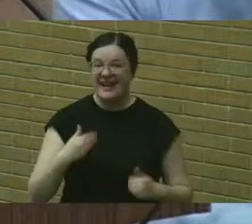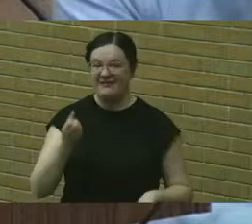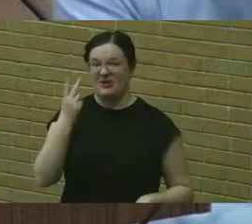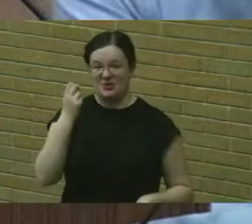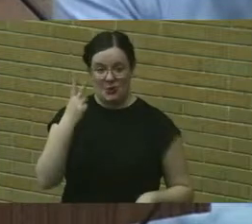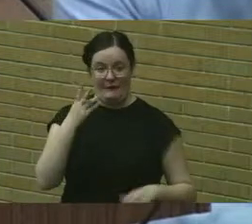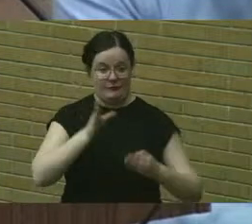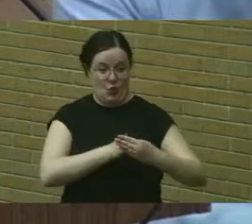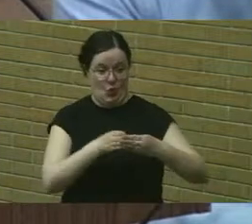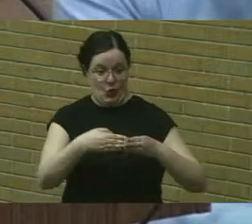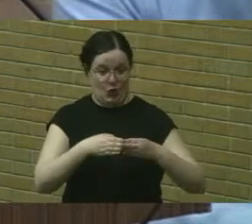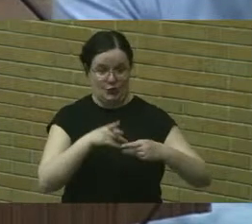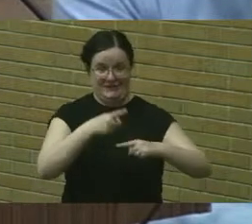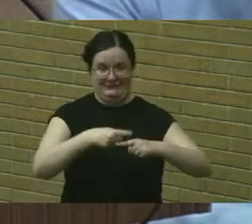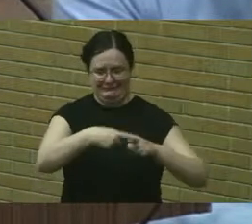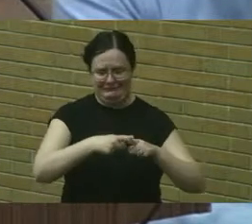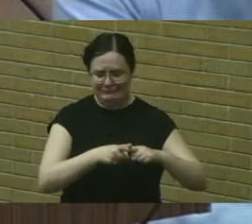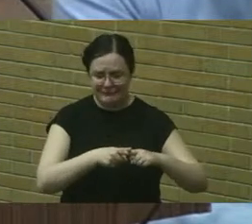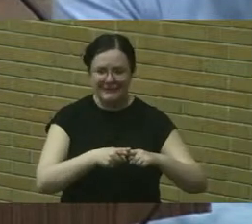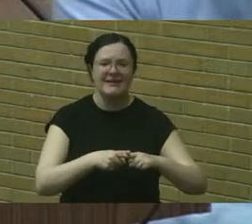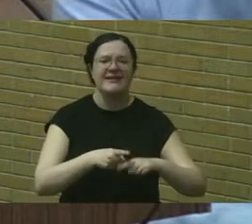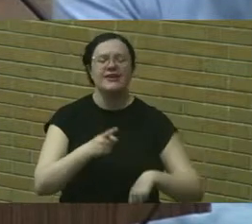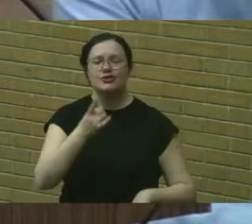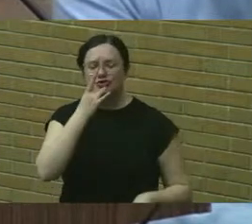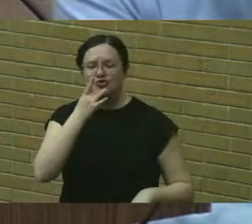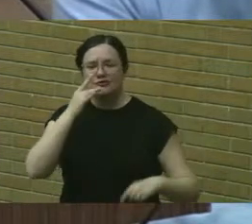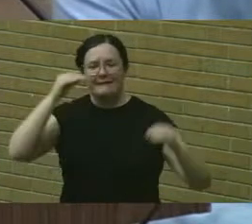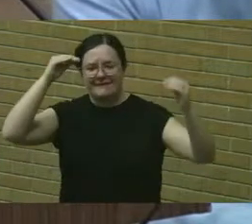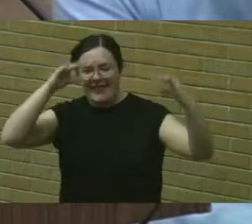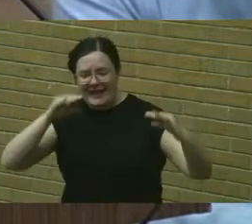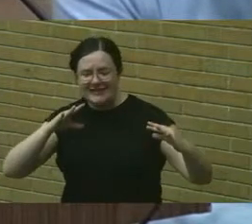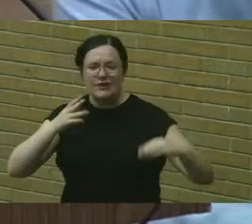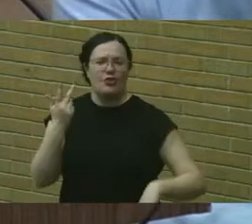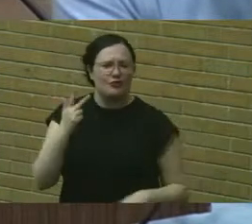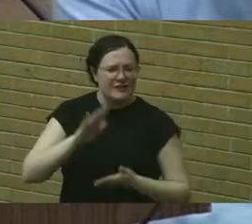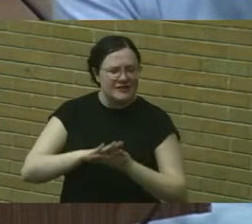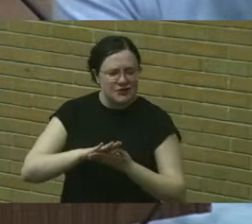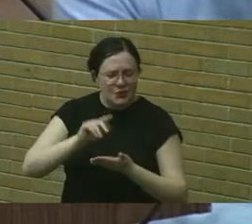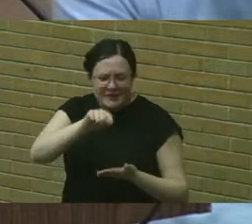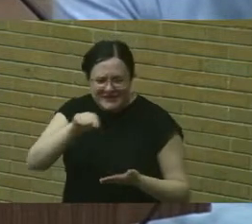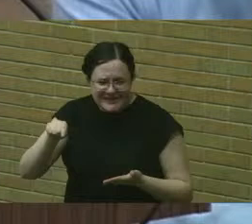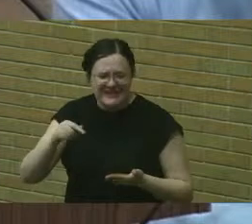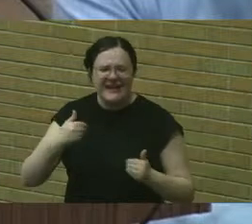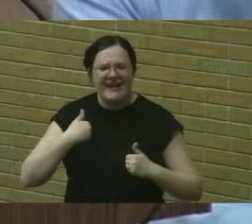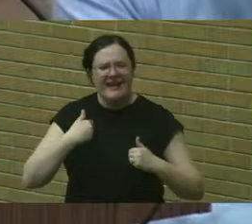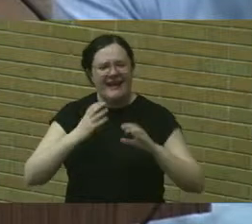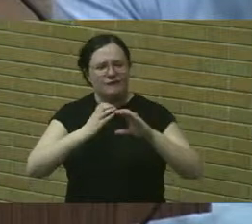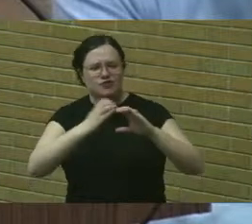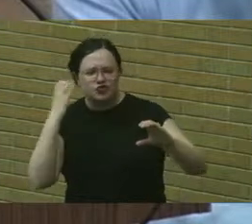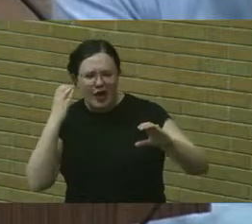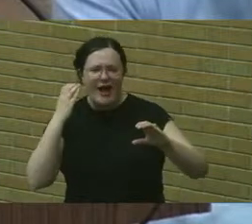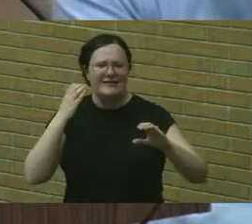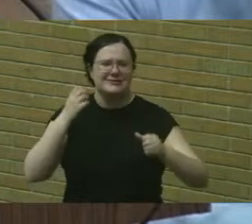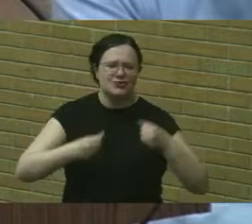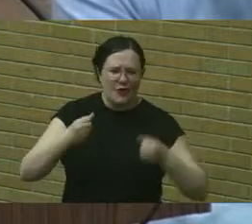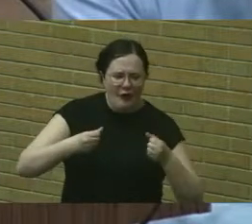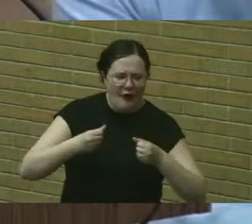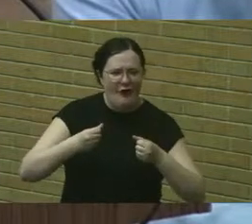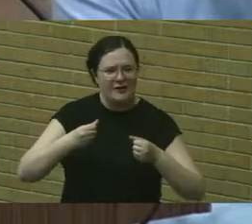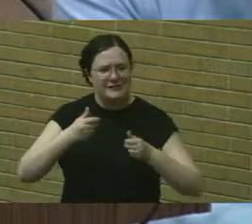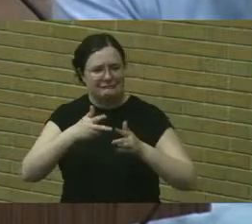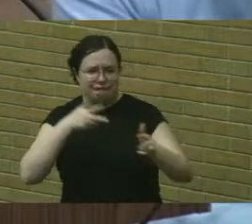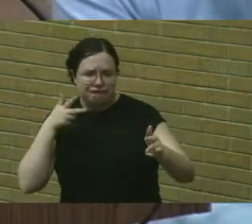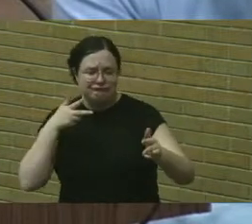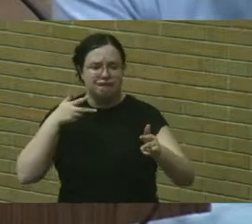traffic lights, and 3 schools adjacent with cars. There's trucks, there's pedestrians all day long. I've